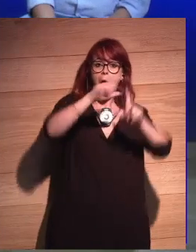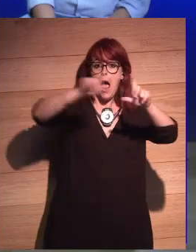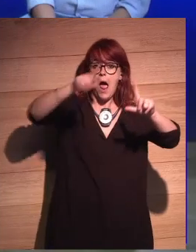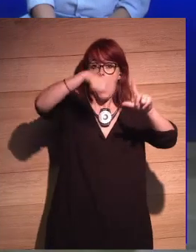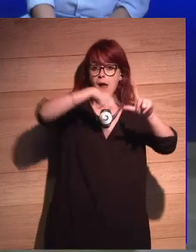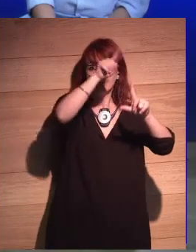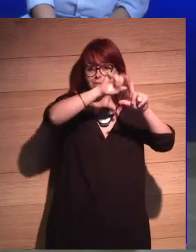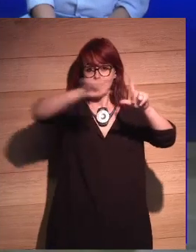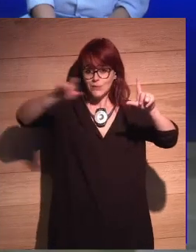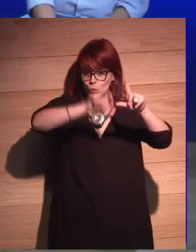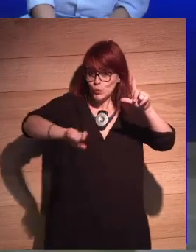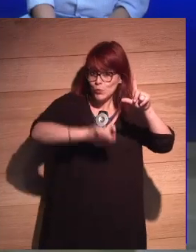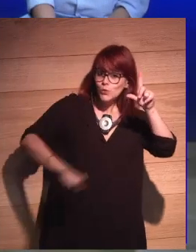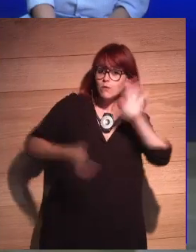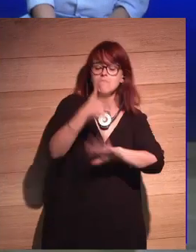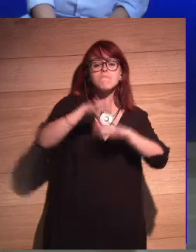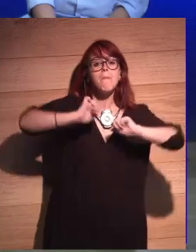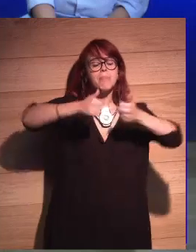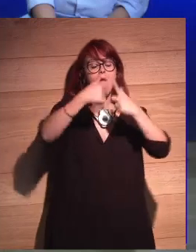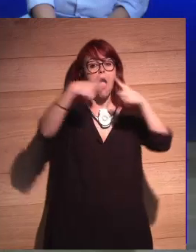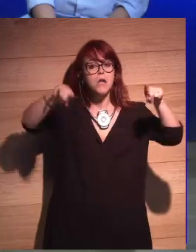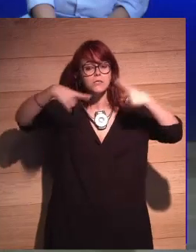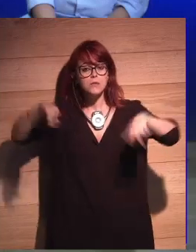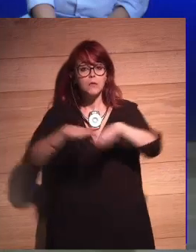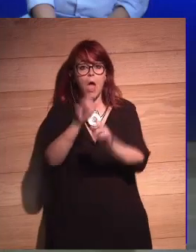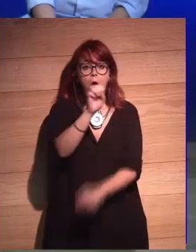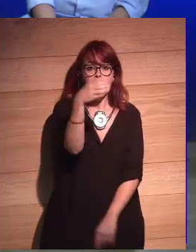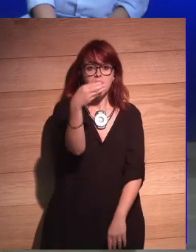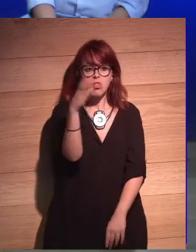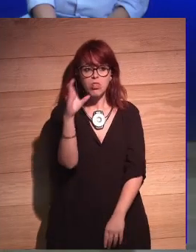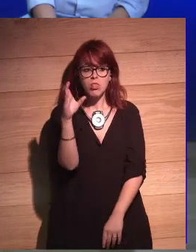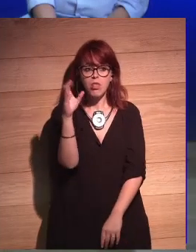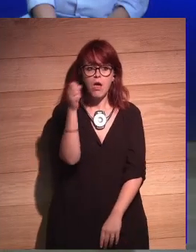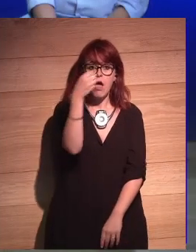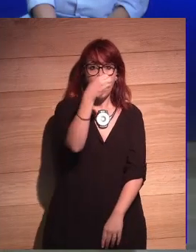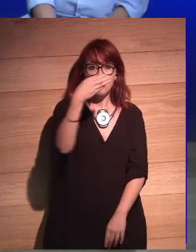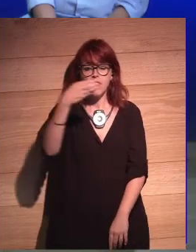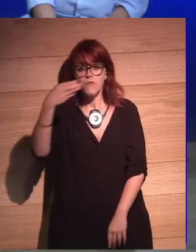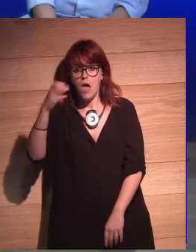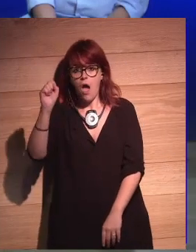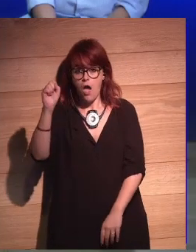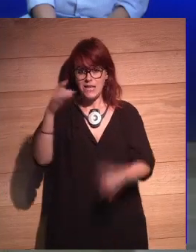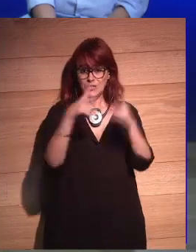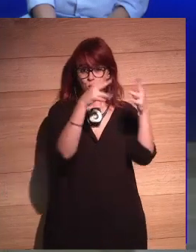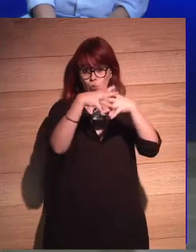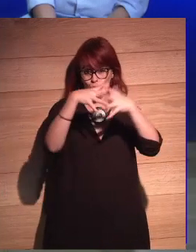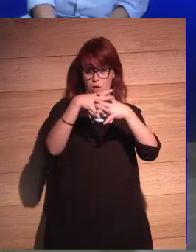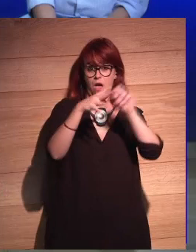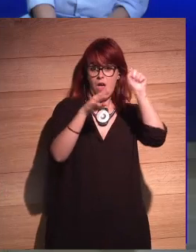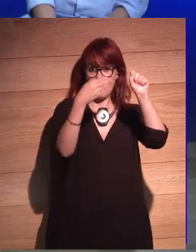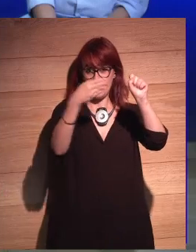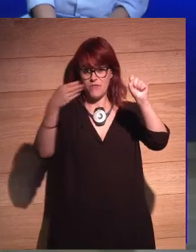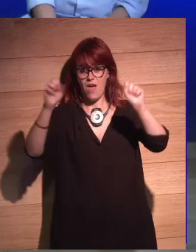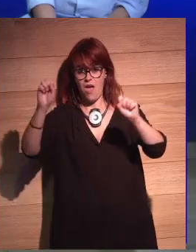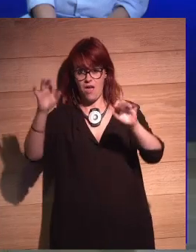instrument. So their score, well, that started to sound, and instead of being A, B, B, A, the